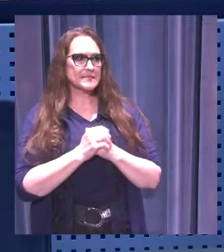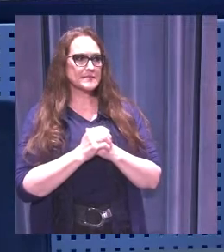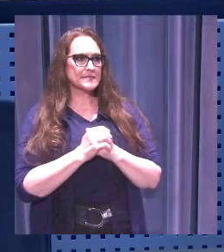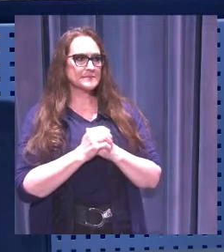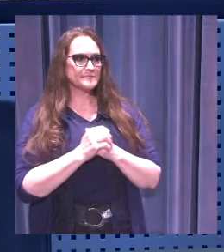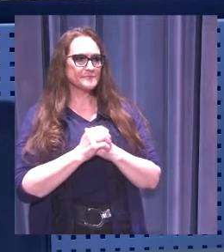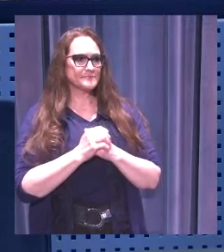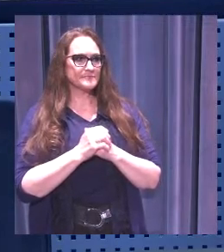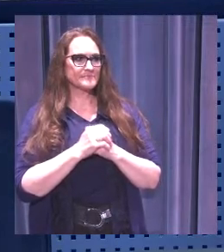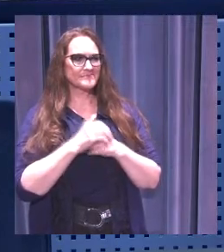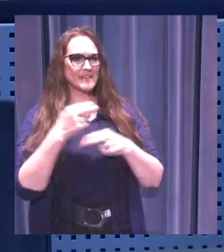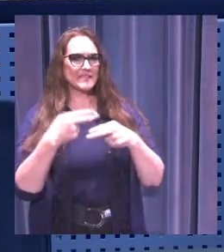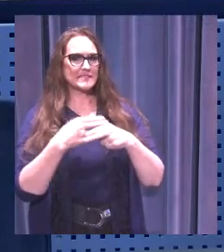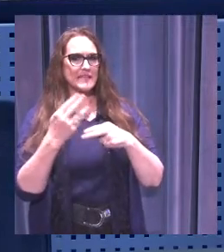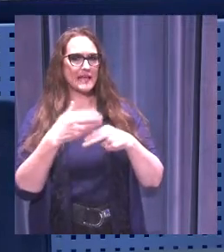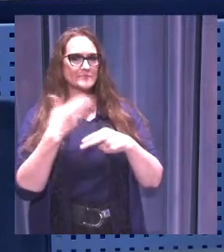please.